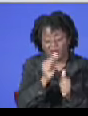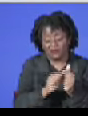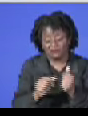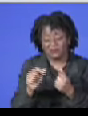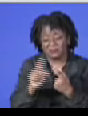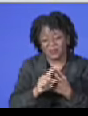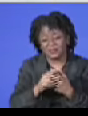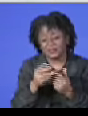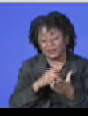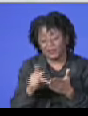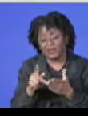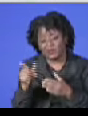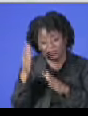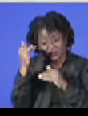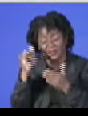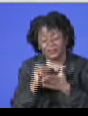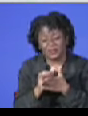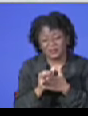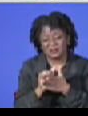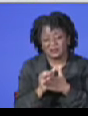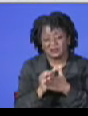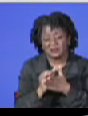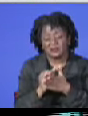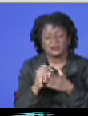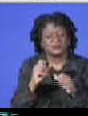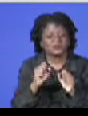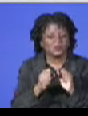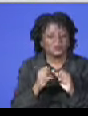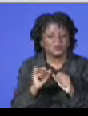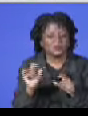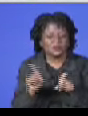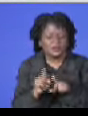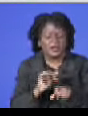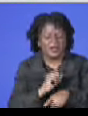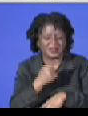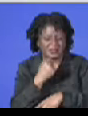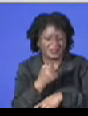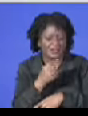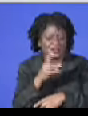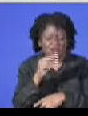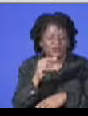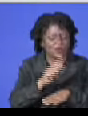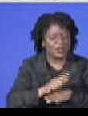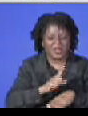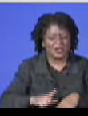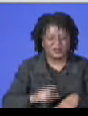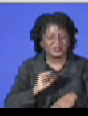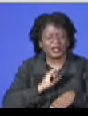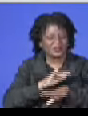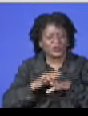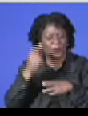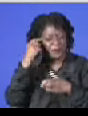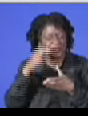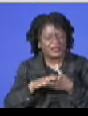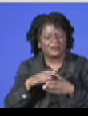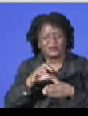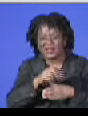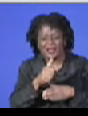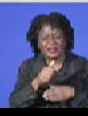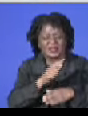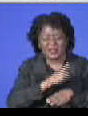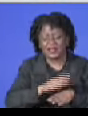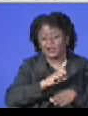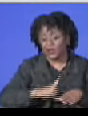And so you expect them to do that. And so, like I say, no landlord. I don't believe no landlord can put somebody out in the